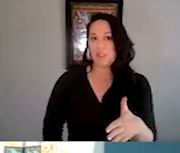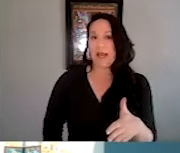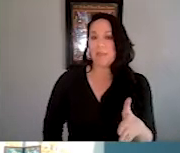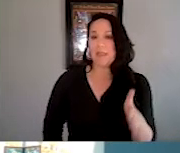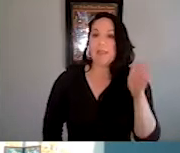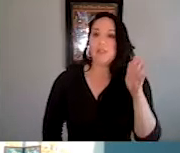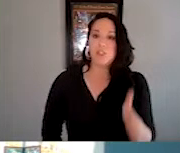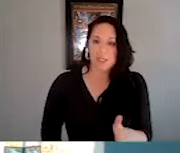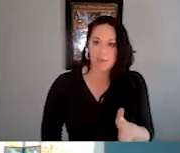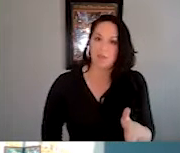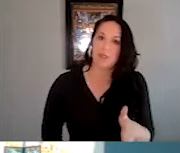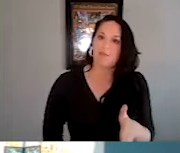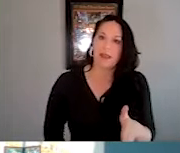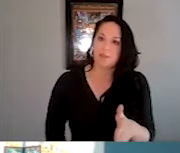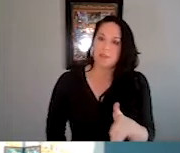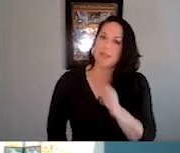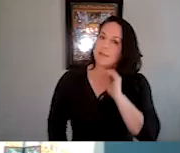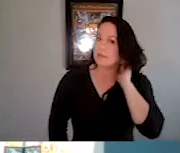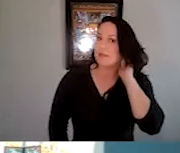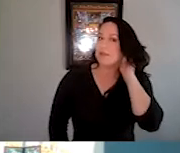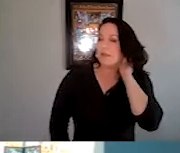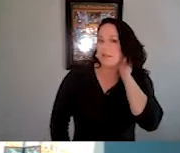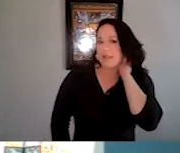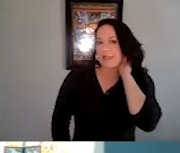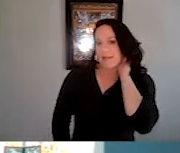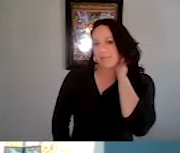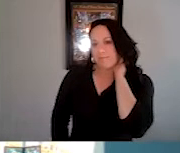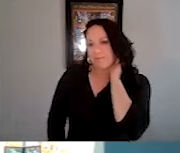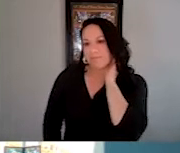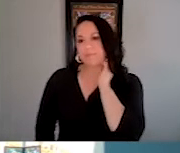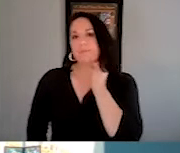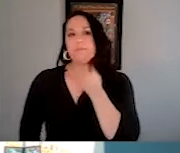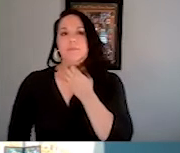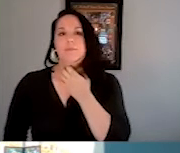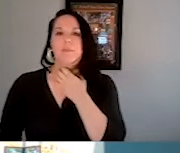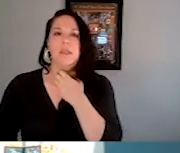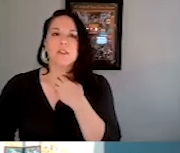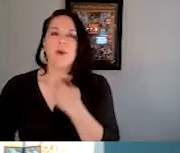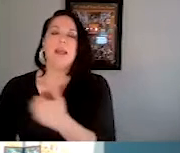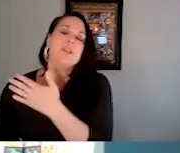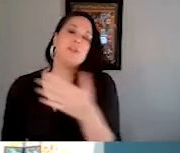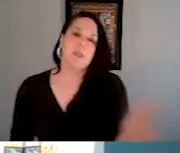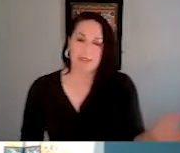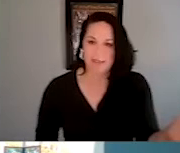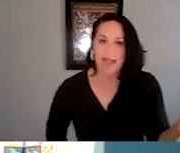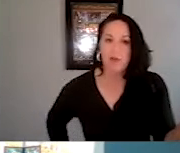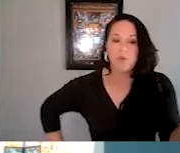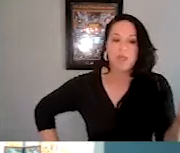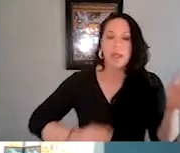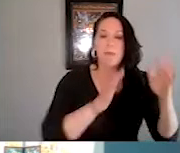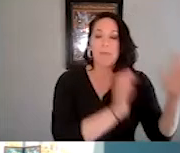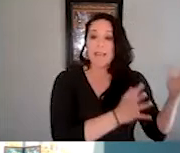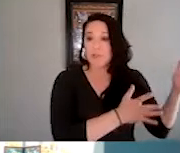interventions could happen just by doing environmental scans. Next slide. So how do we do this?